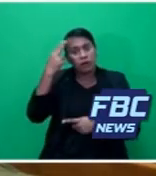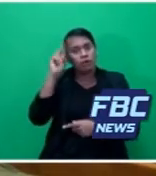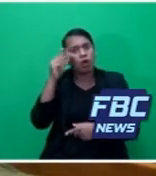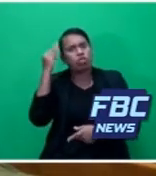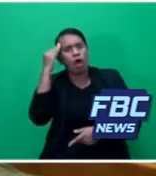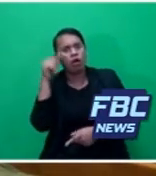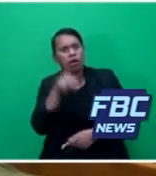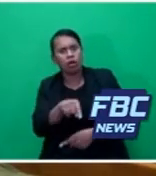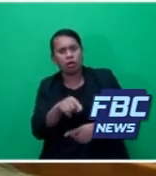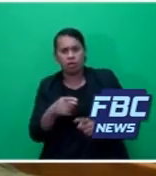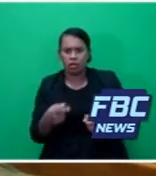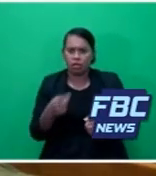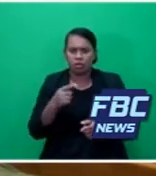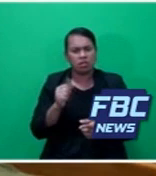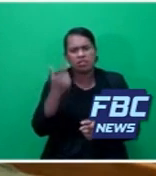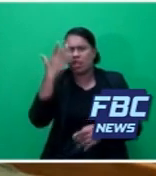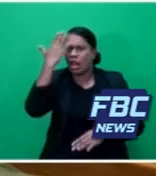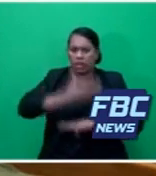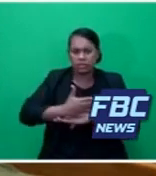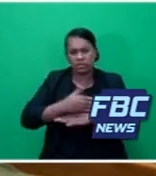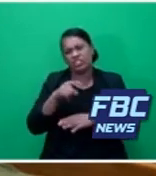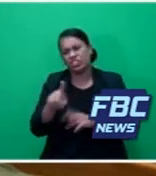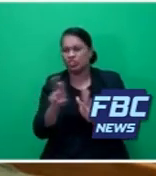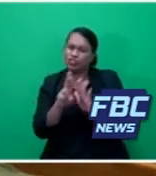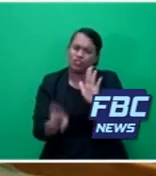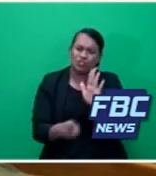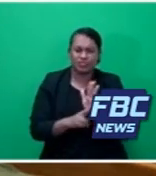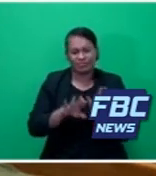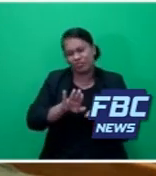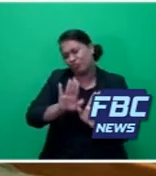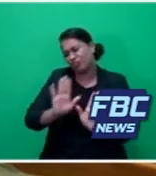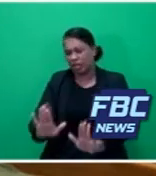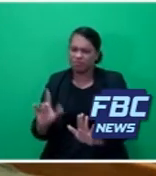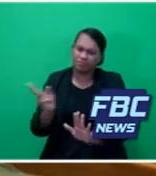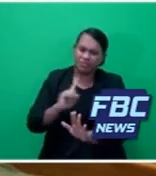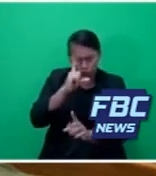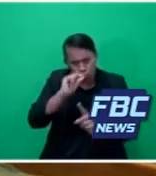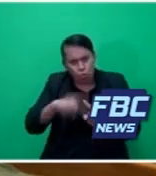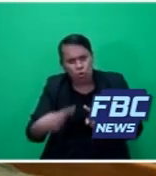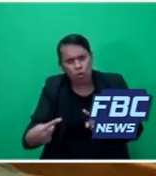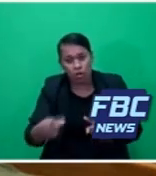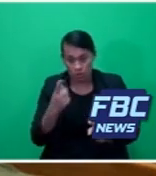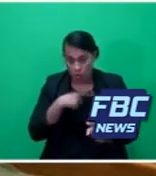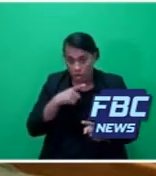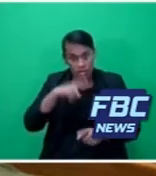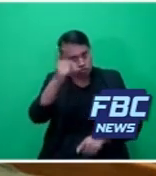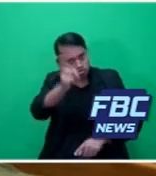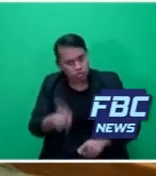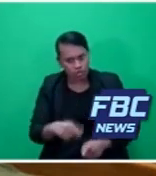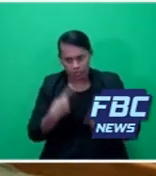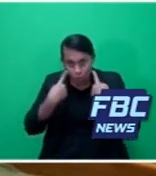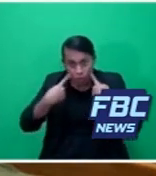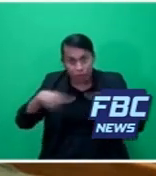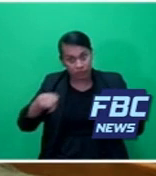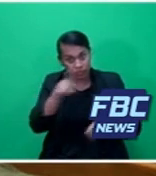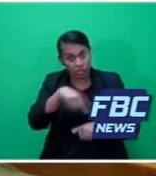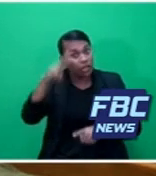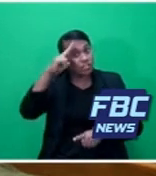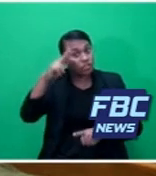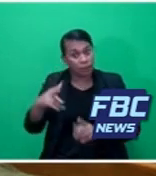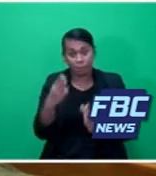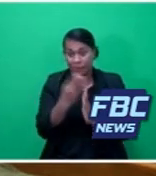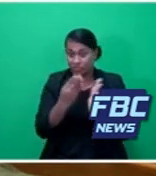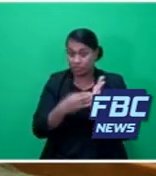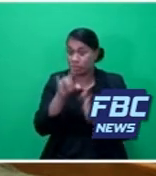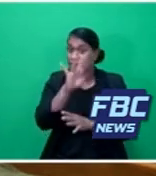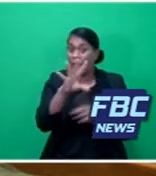rule stops. That's why today, Honorable Speaker, I'm also announcing a new nationwide curfew from 10 p.m. to 5